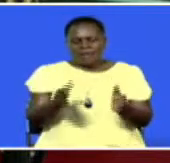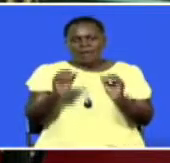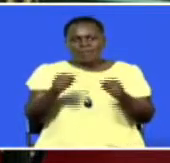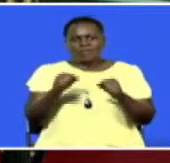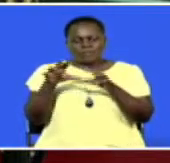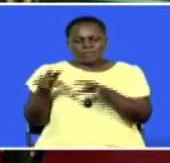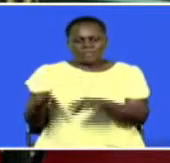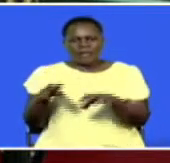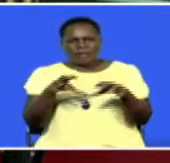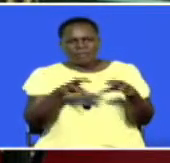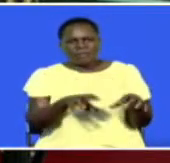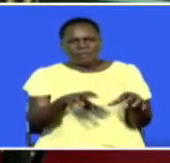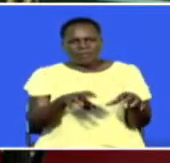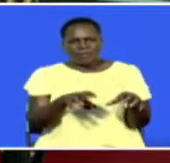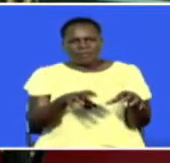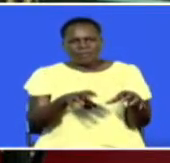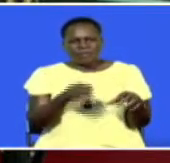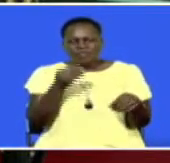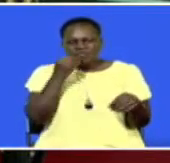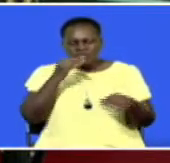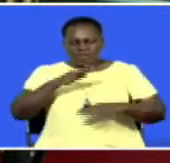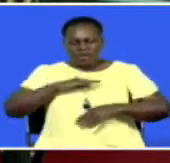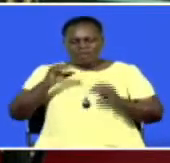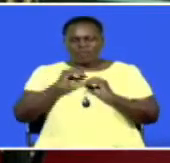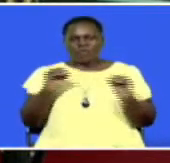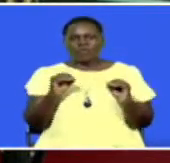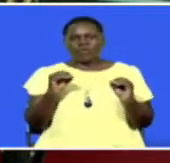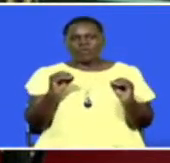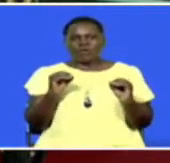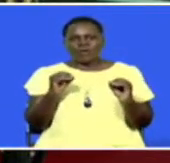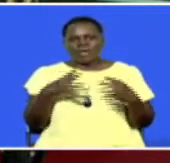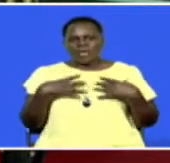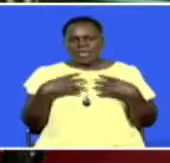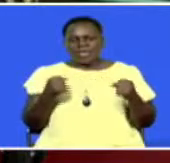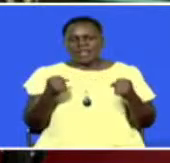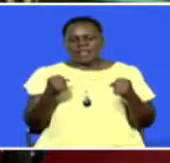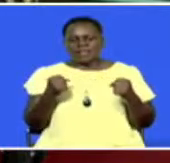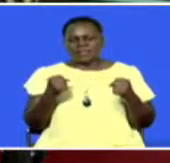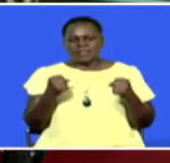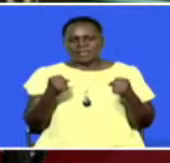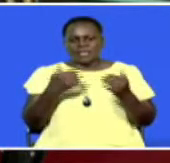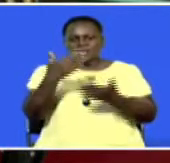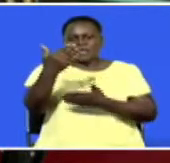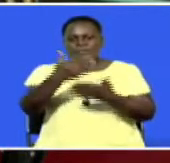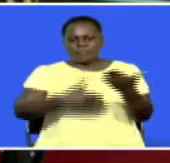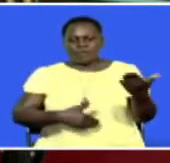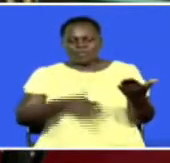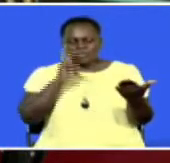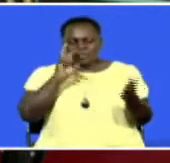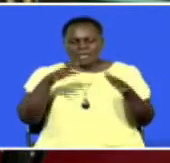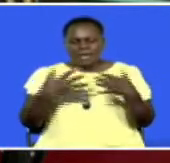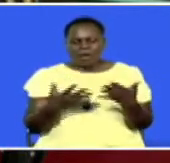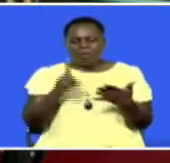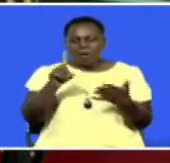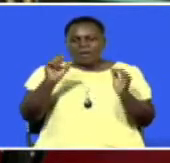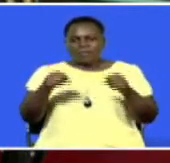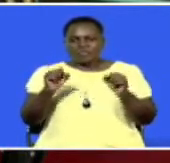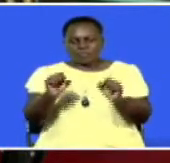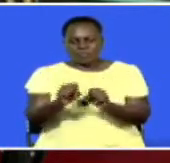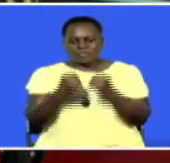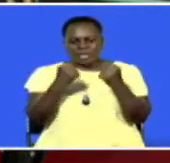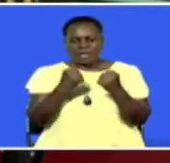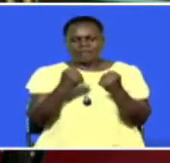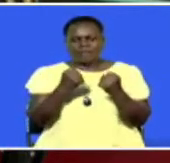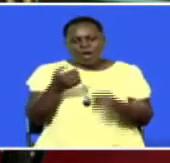likely to suffer from mineral deficiencies. On this episode of Health Digest, Gloria Milimo looks at how one can safely